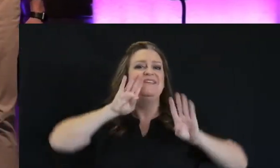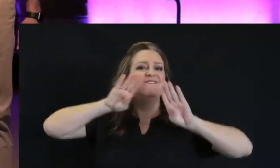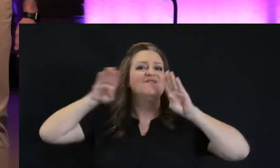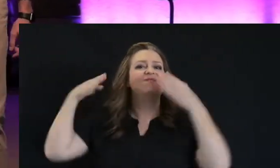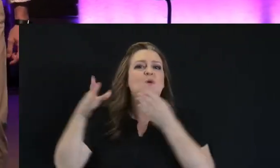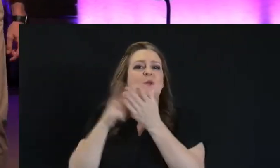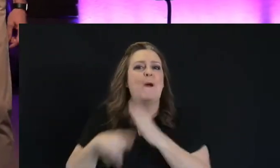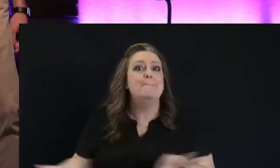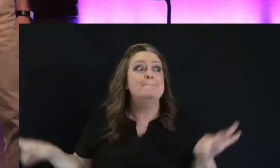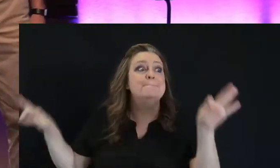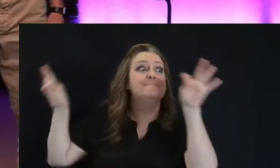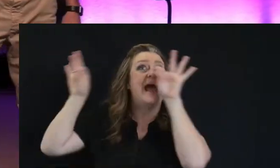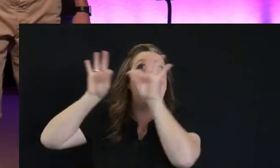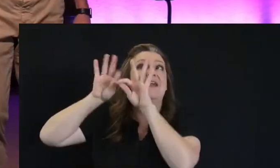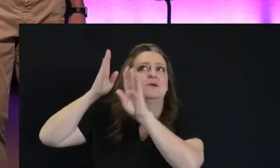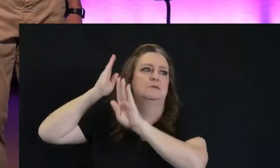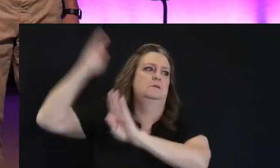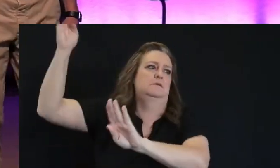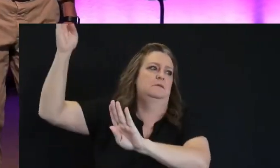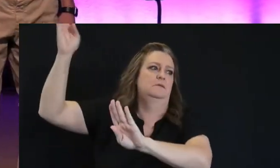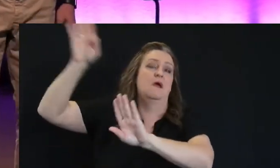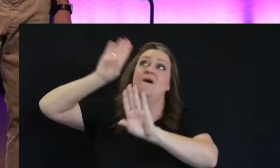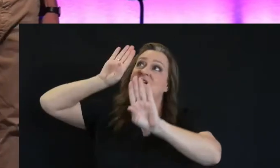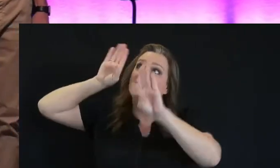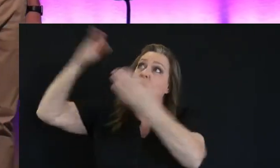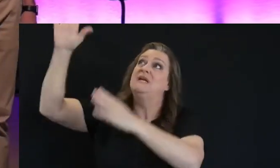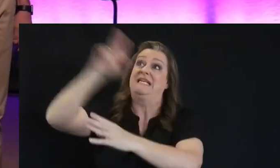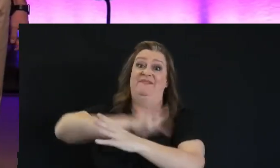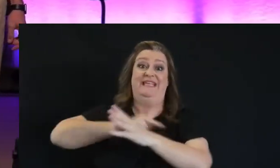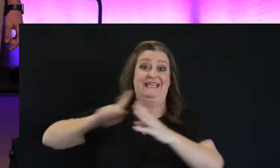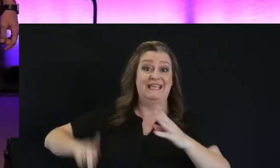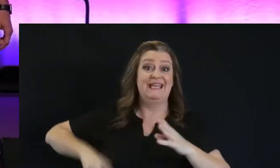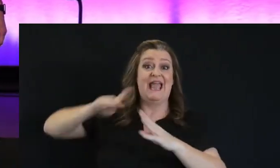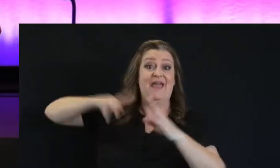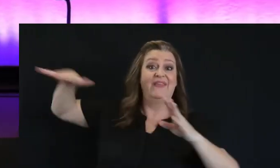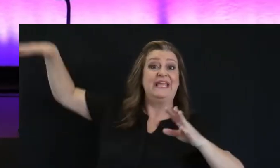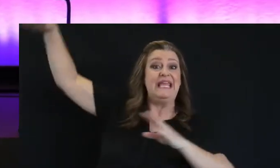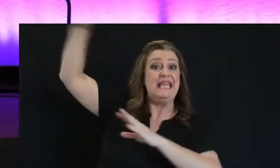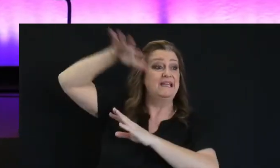matters. He is focused on his king and his kingdom.